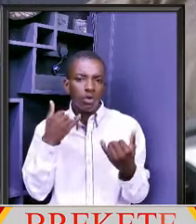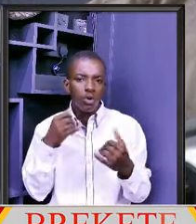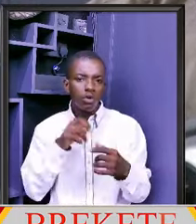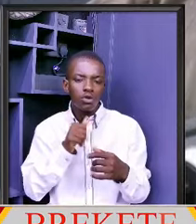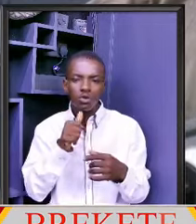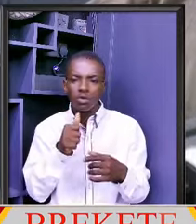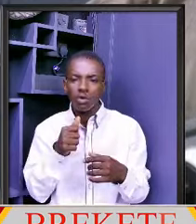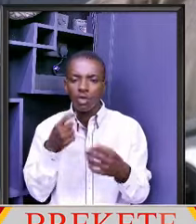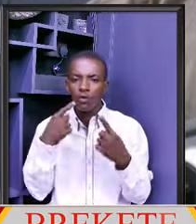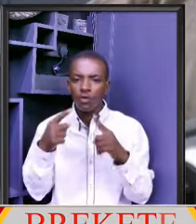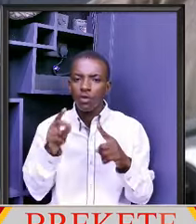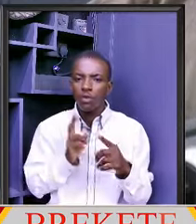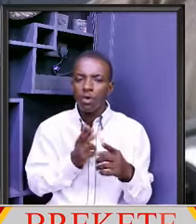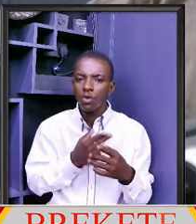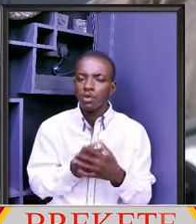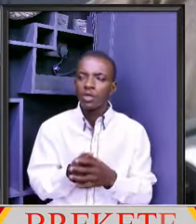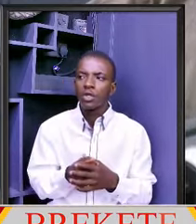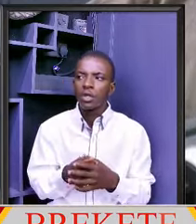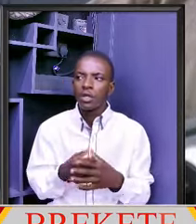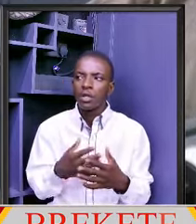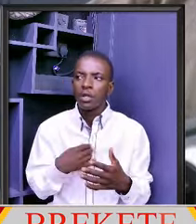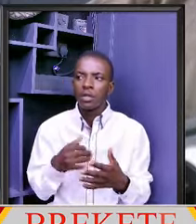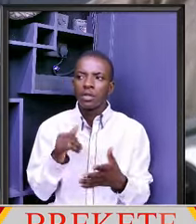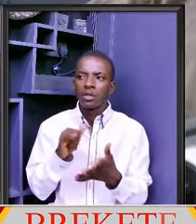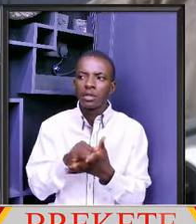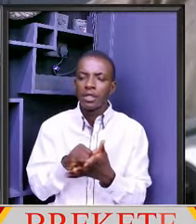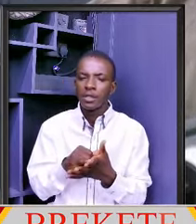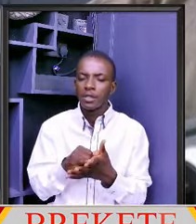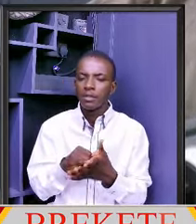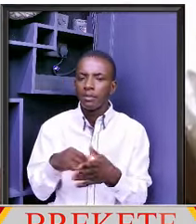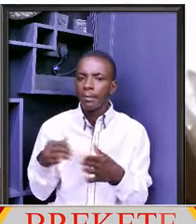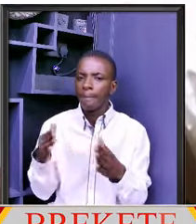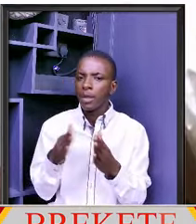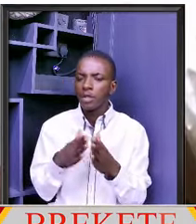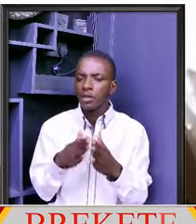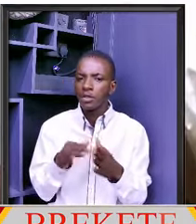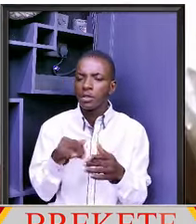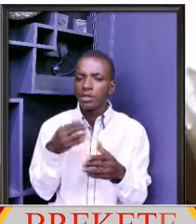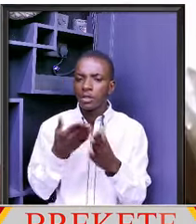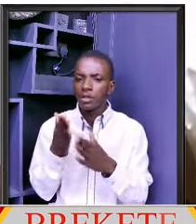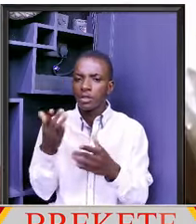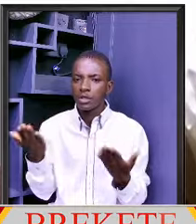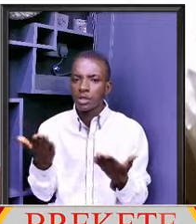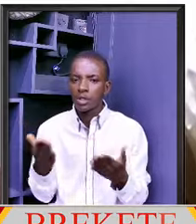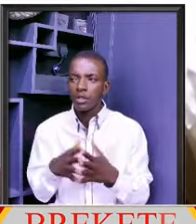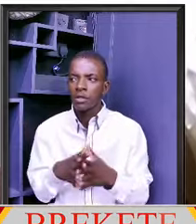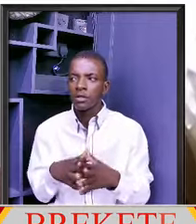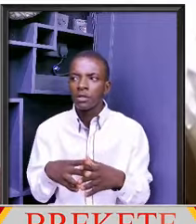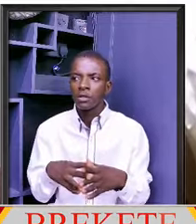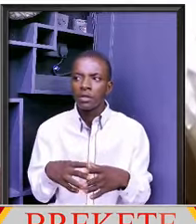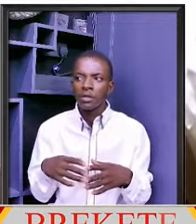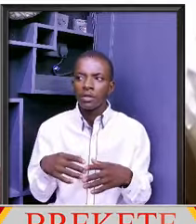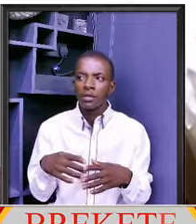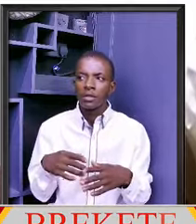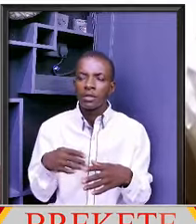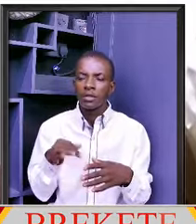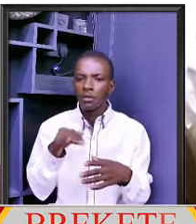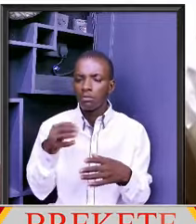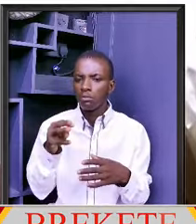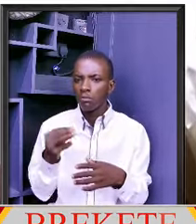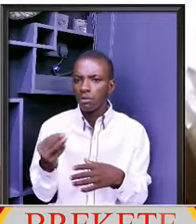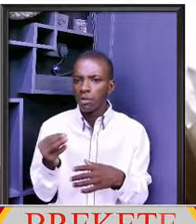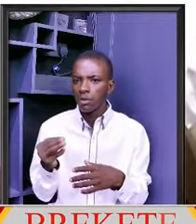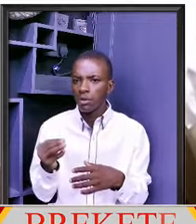not inform us. And sir, in that meeting, like you rightly said here, he said it's a mini convention. I